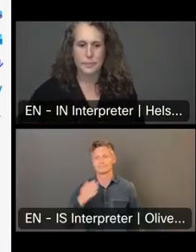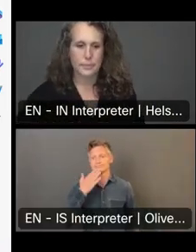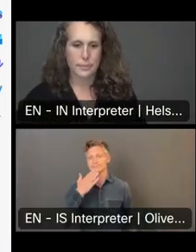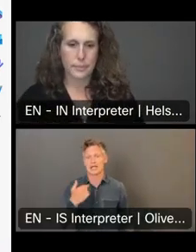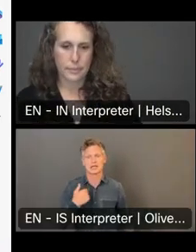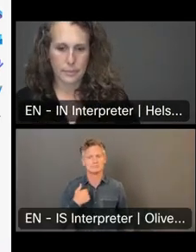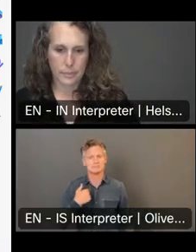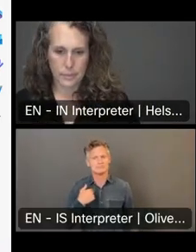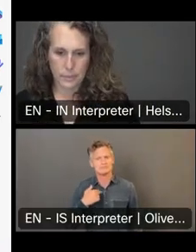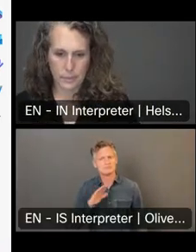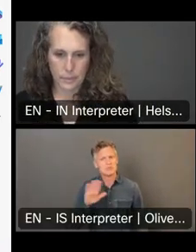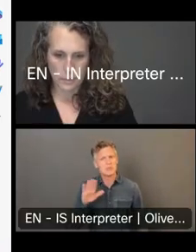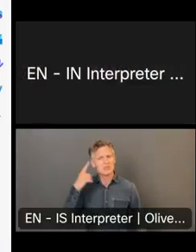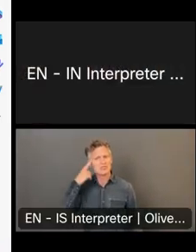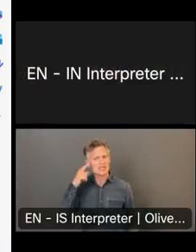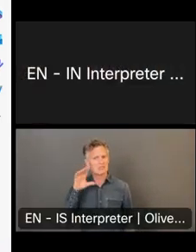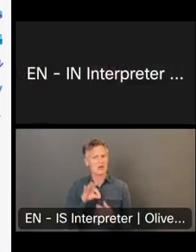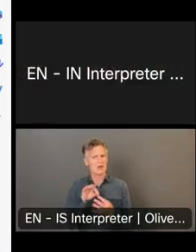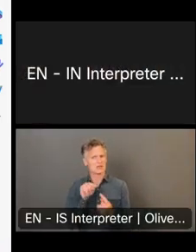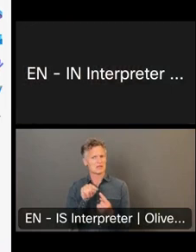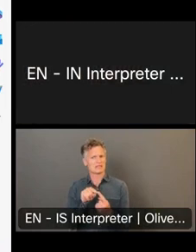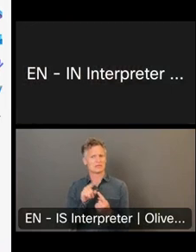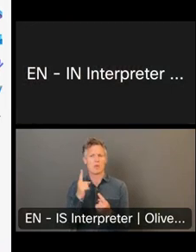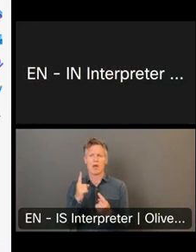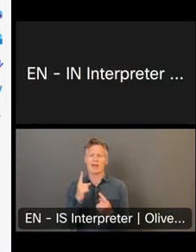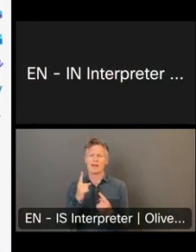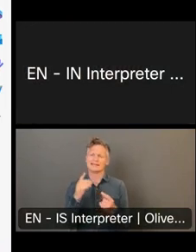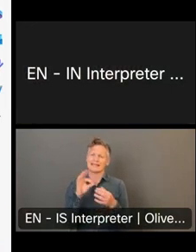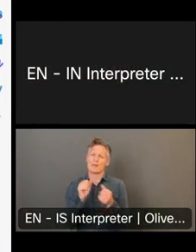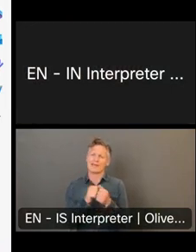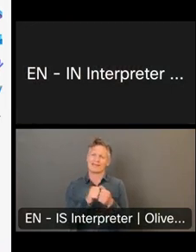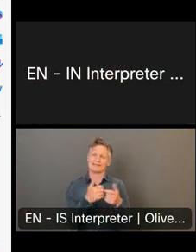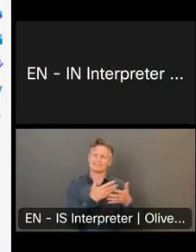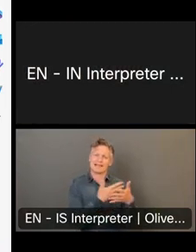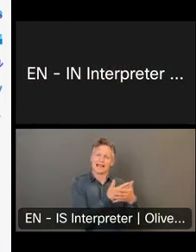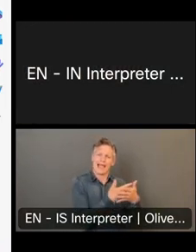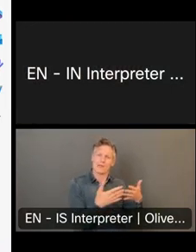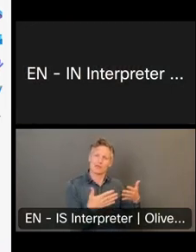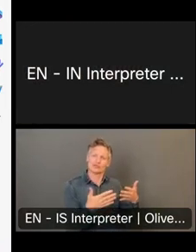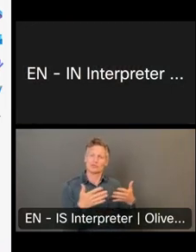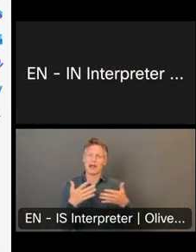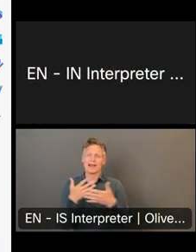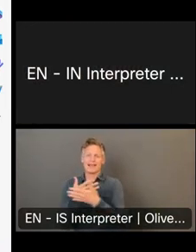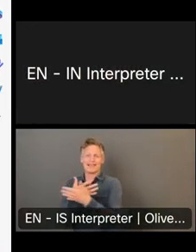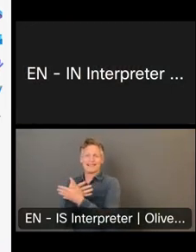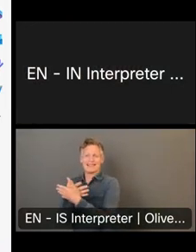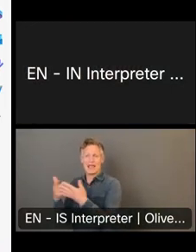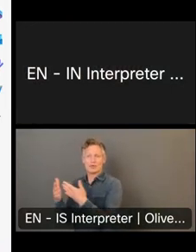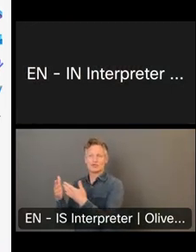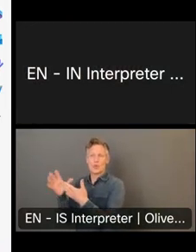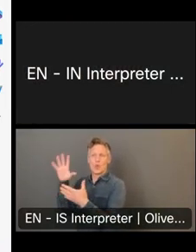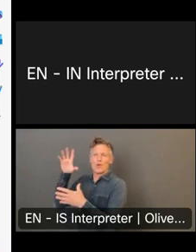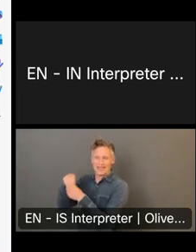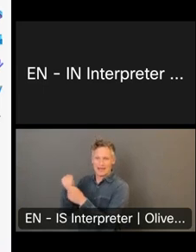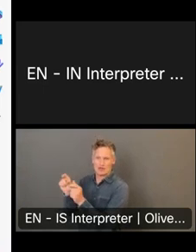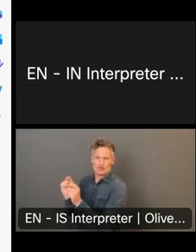the language from economy in the grammar. And part of what Pagnini, I thought, was trying to do is to come up with the